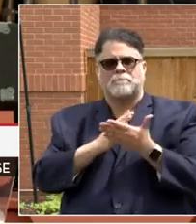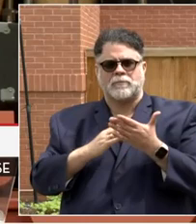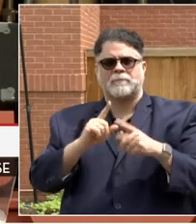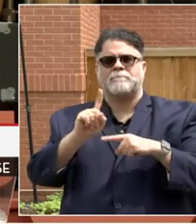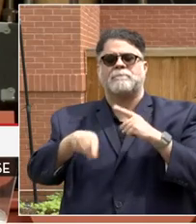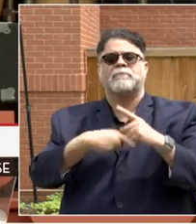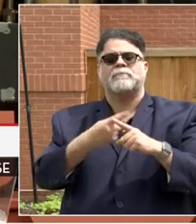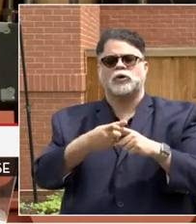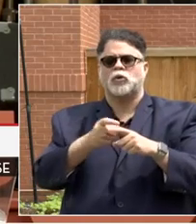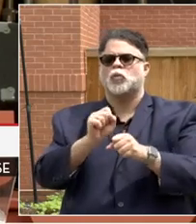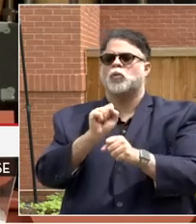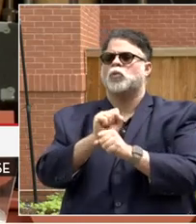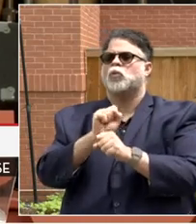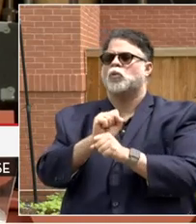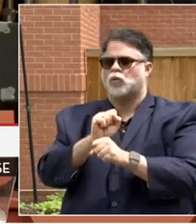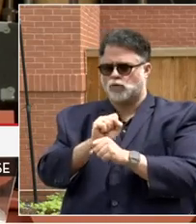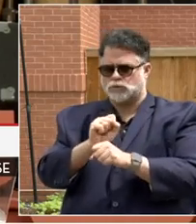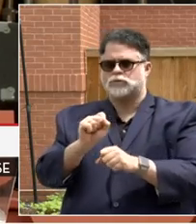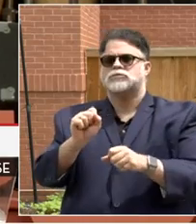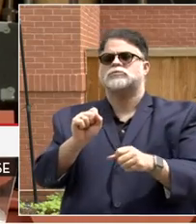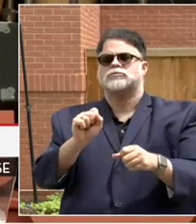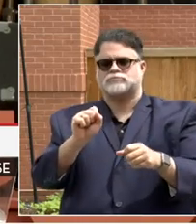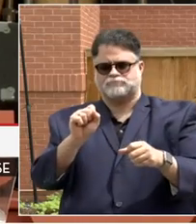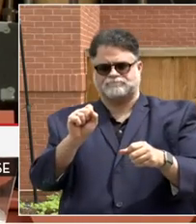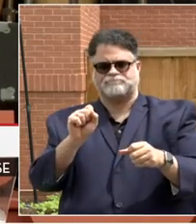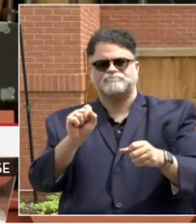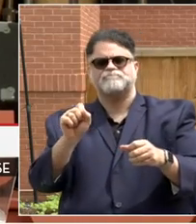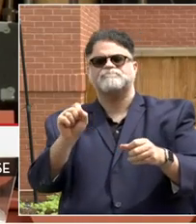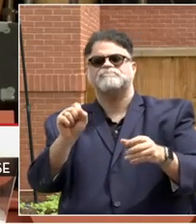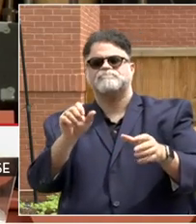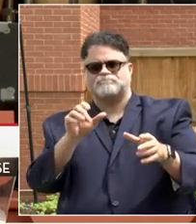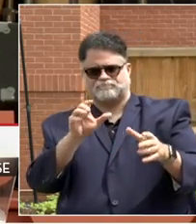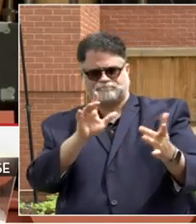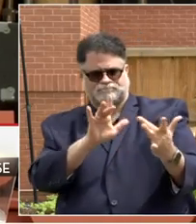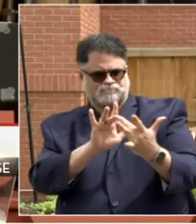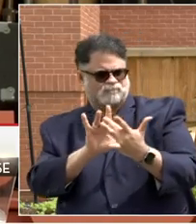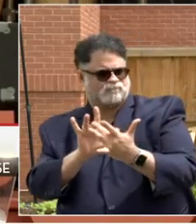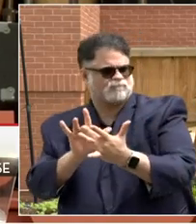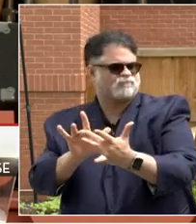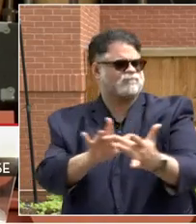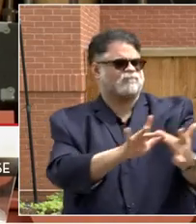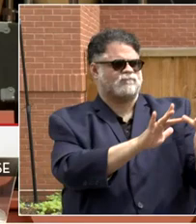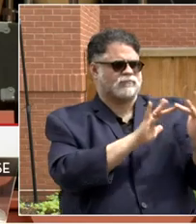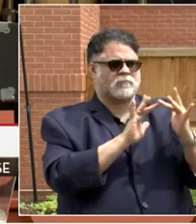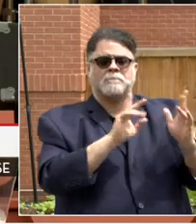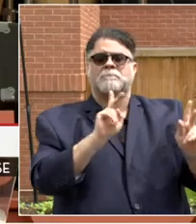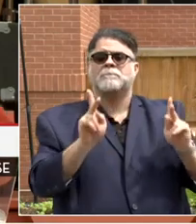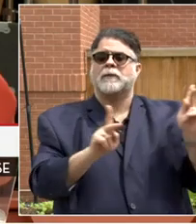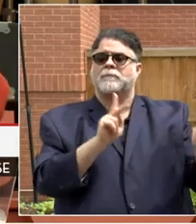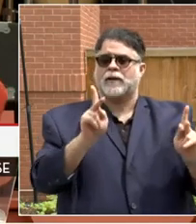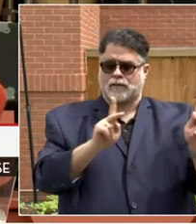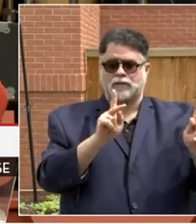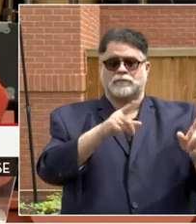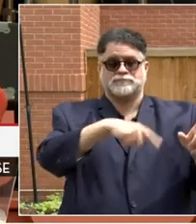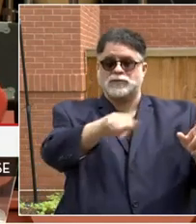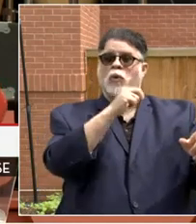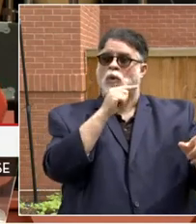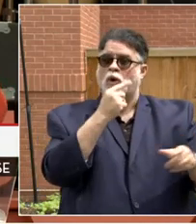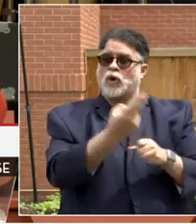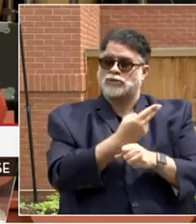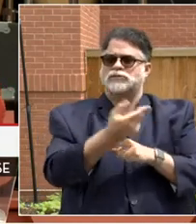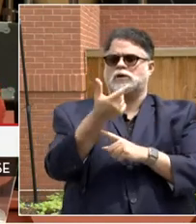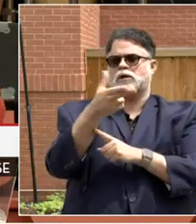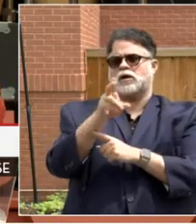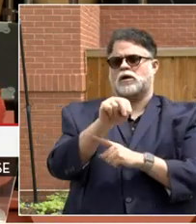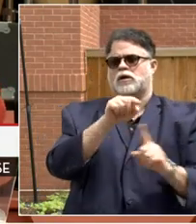about reaching young people, about reaching people who are using guns. how to stop the